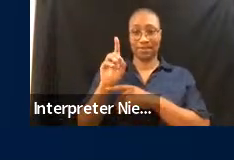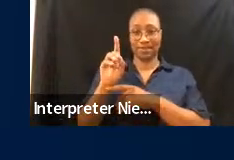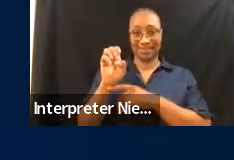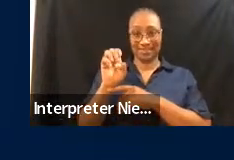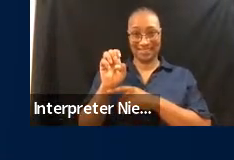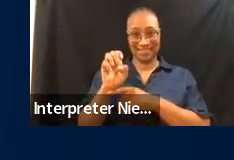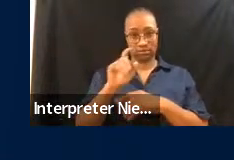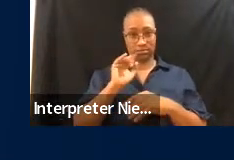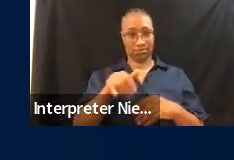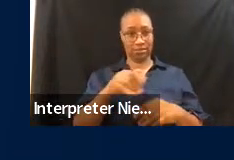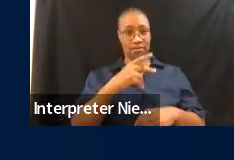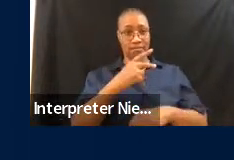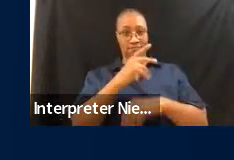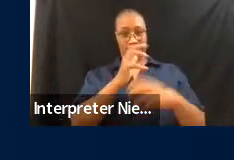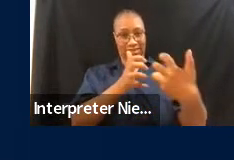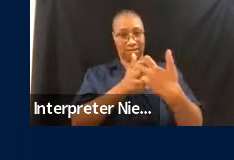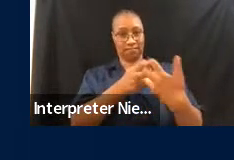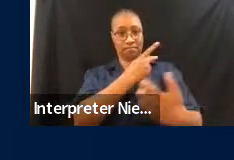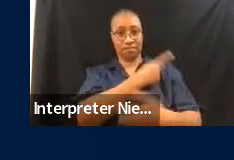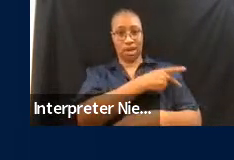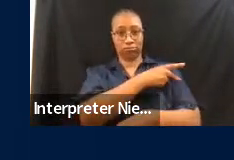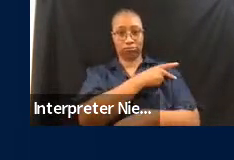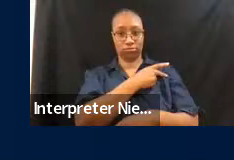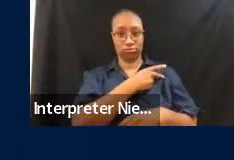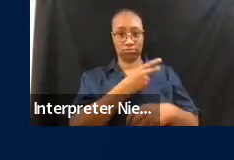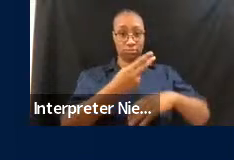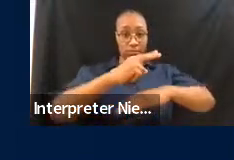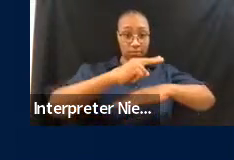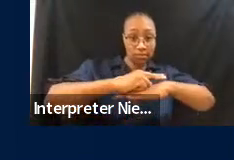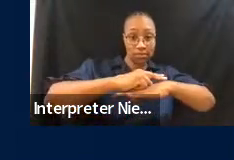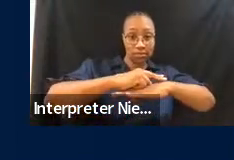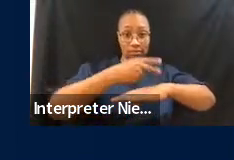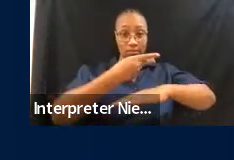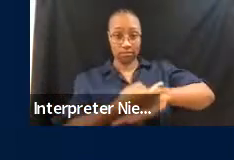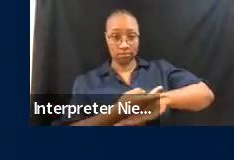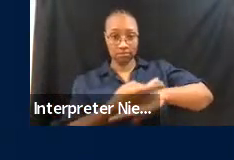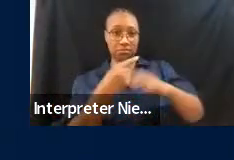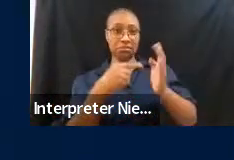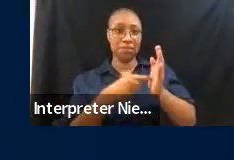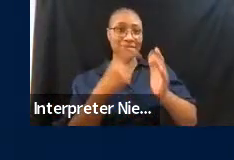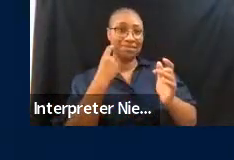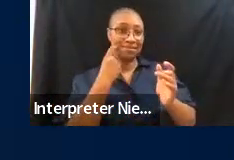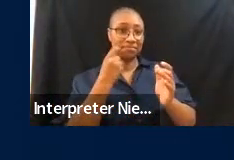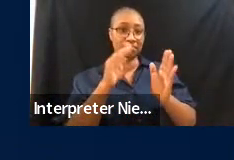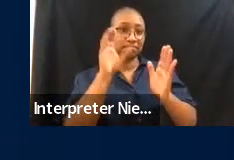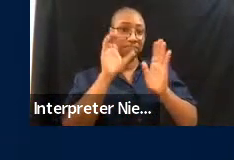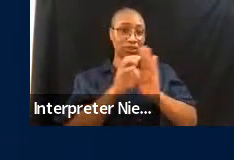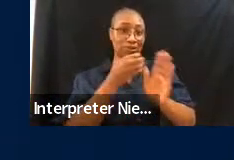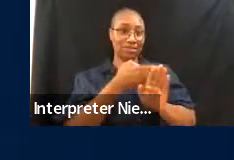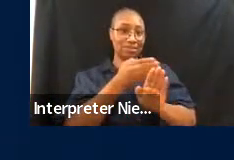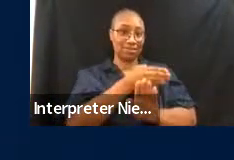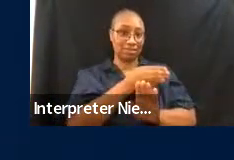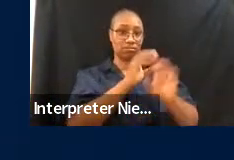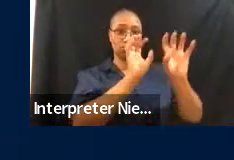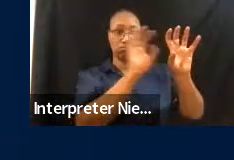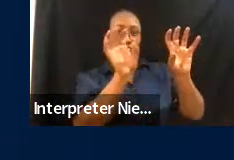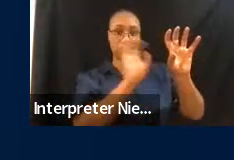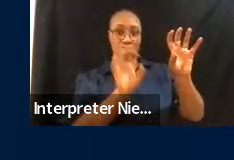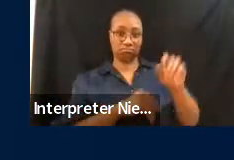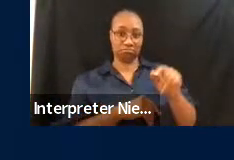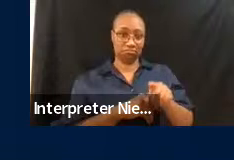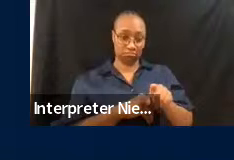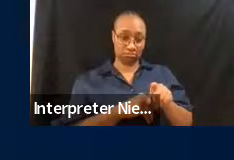supine, prone, or sideline positions. Now, also, the technical provisions of the